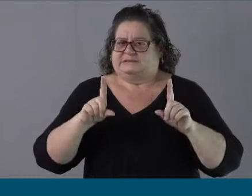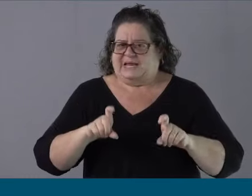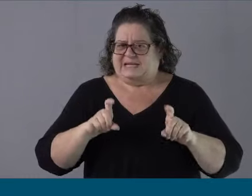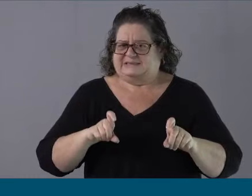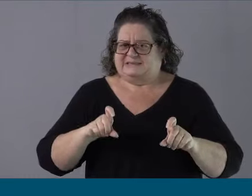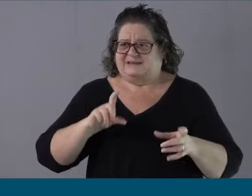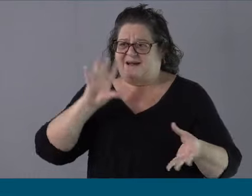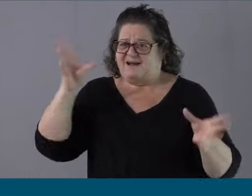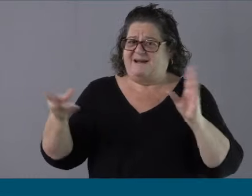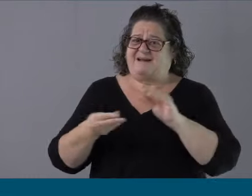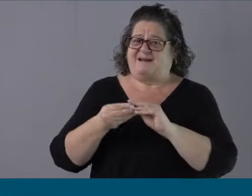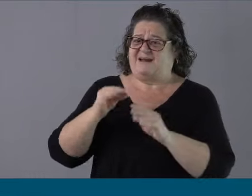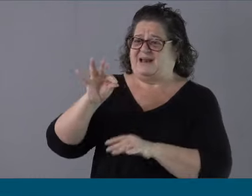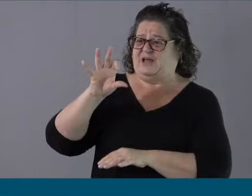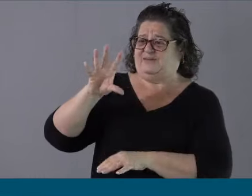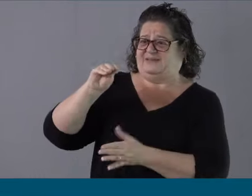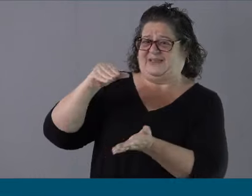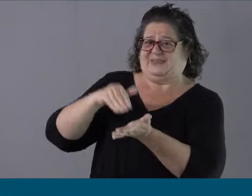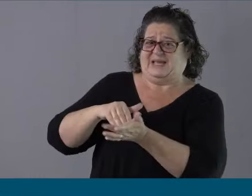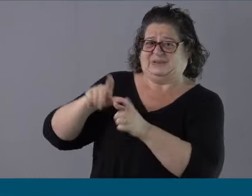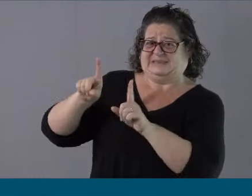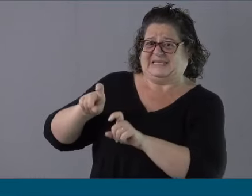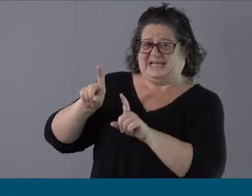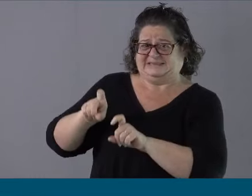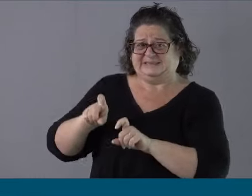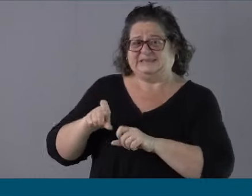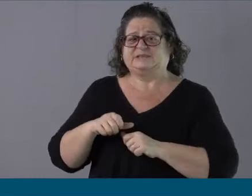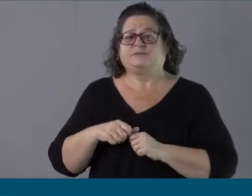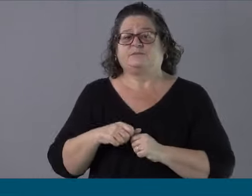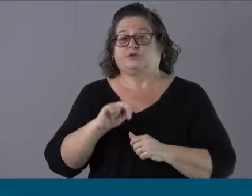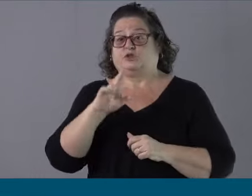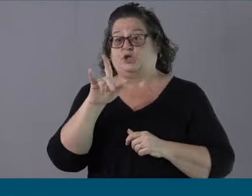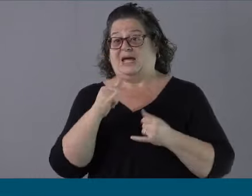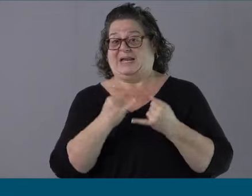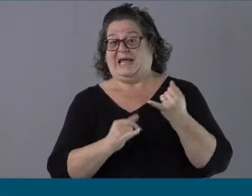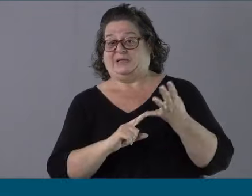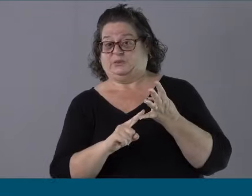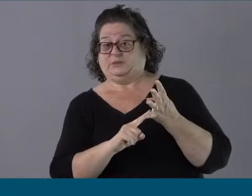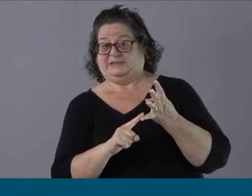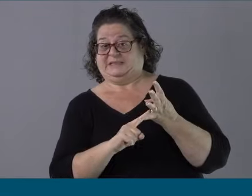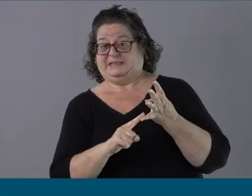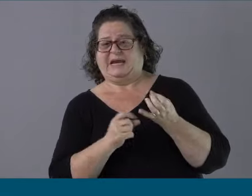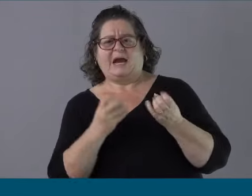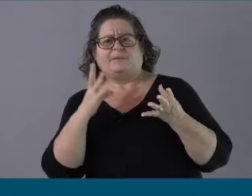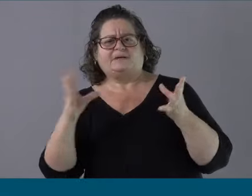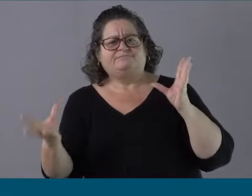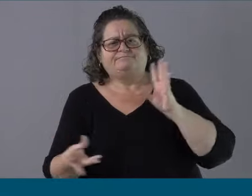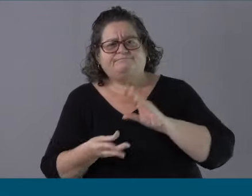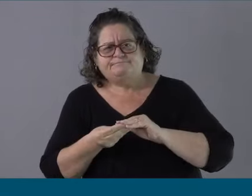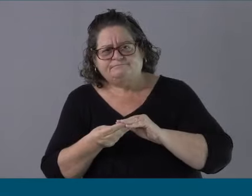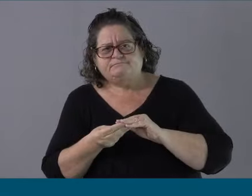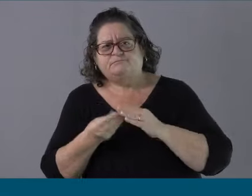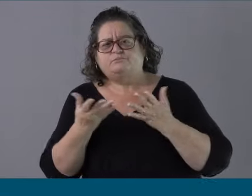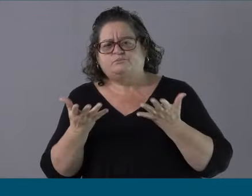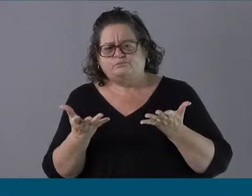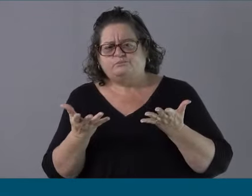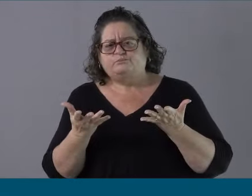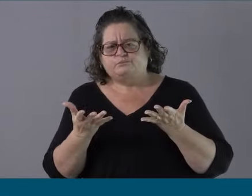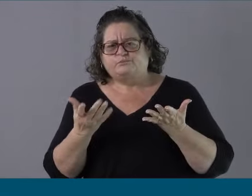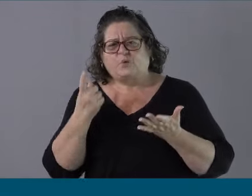plus tests. When we get to the end of July, we'll be conducting or have the capacity to conduct 1